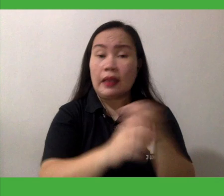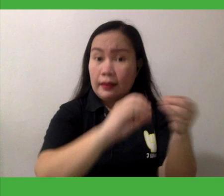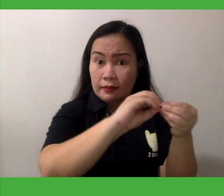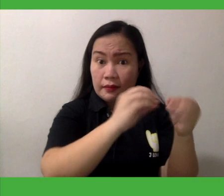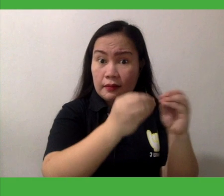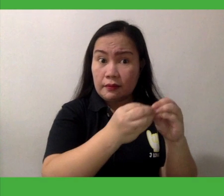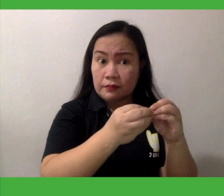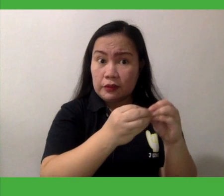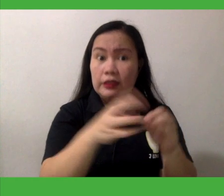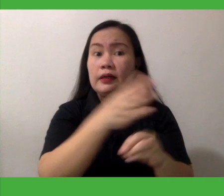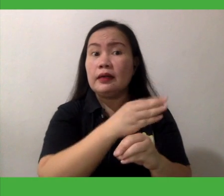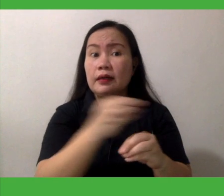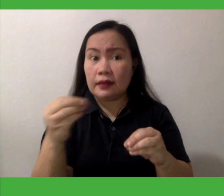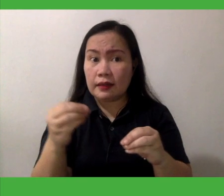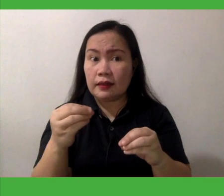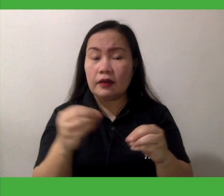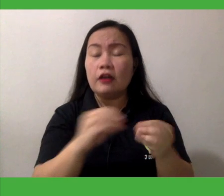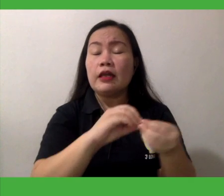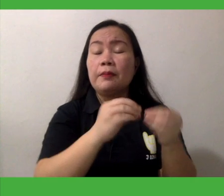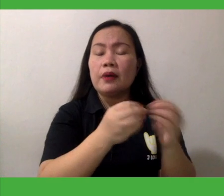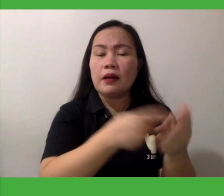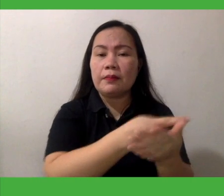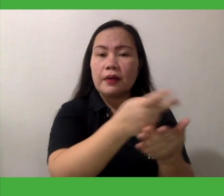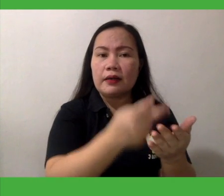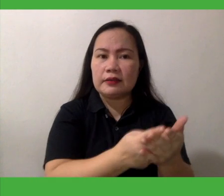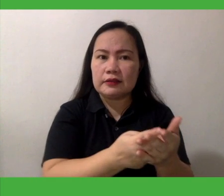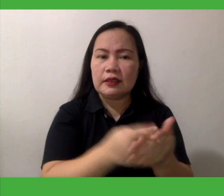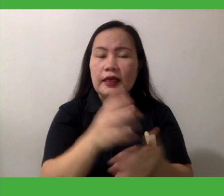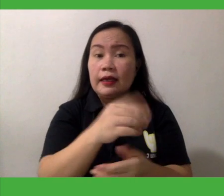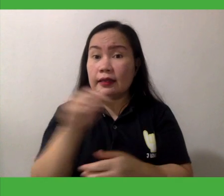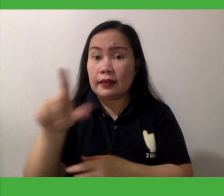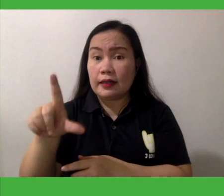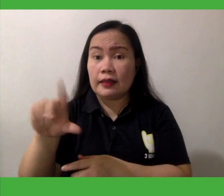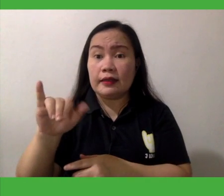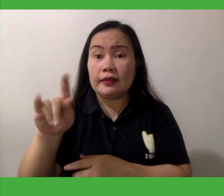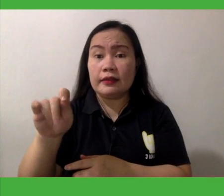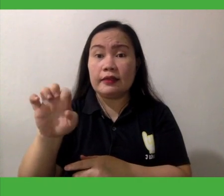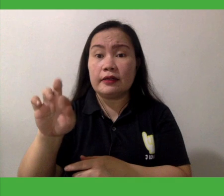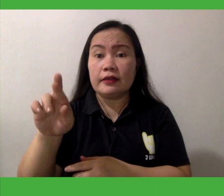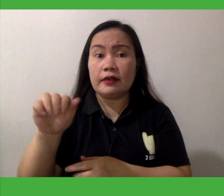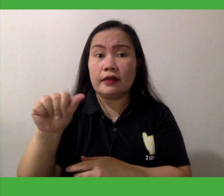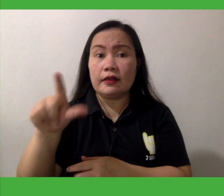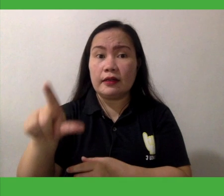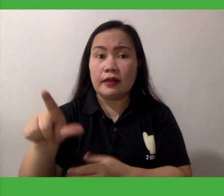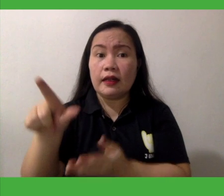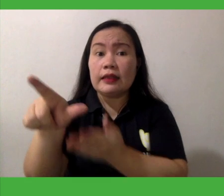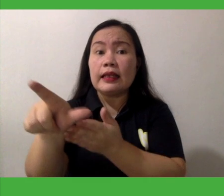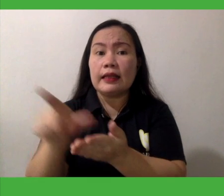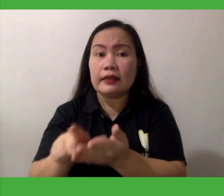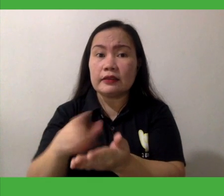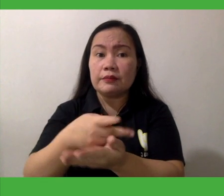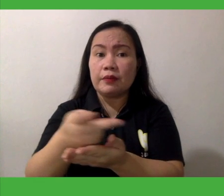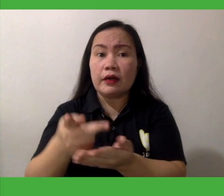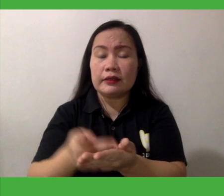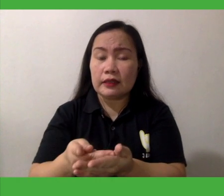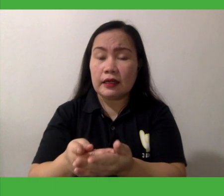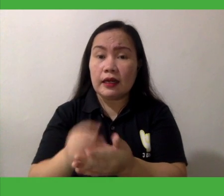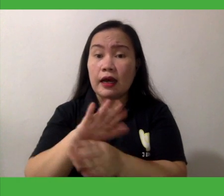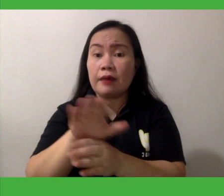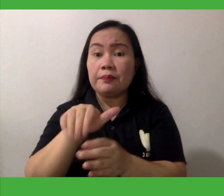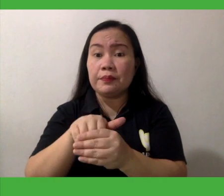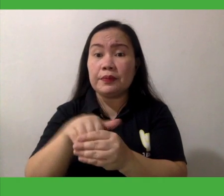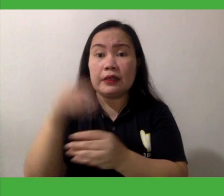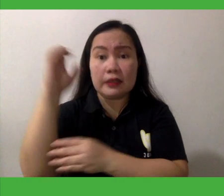Okay. So, numerical coefficient, ito yung number part. Literal coefficient, ito yung letter part including